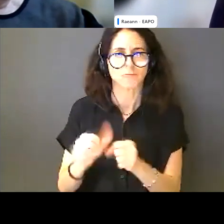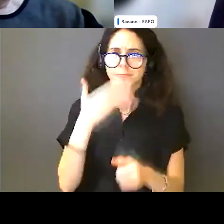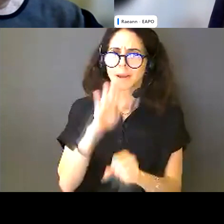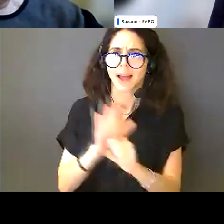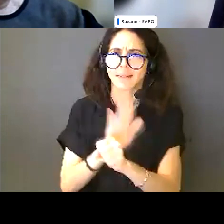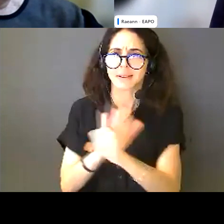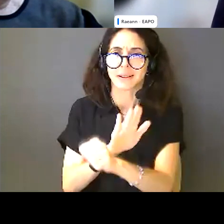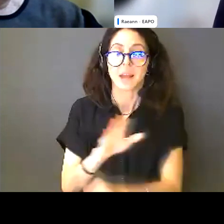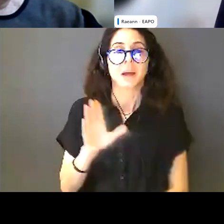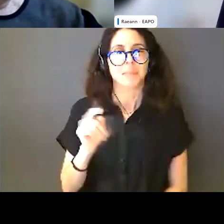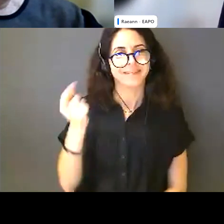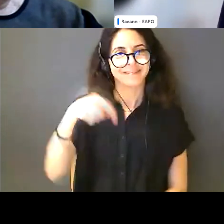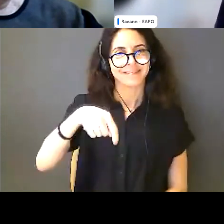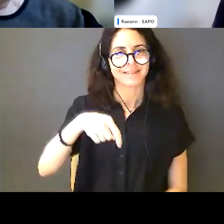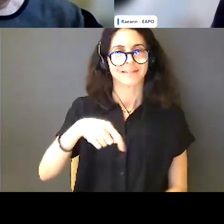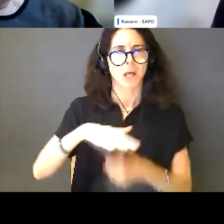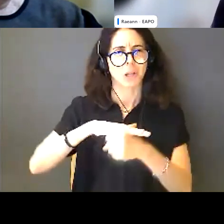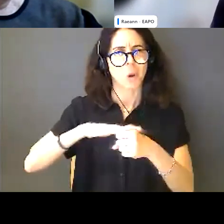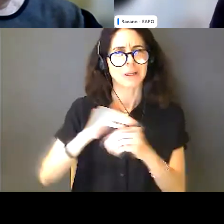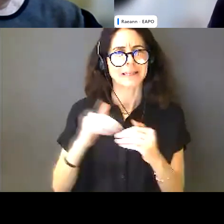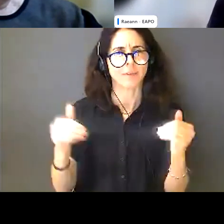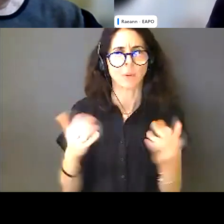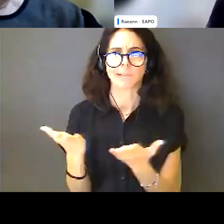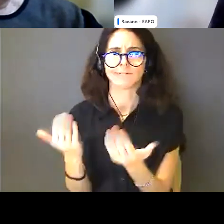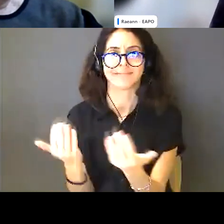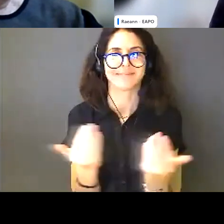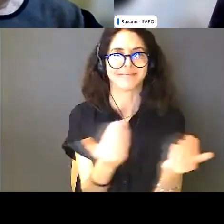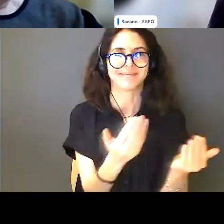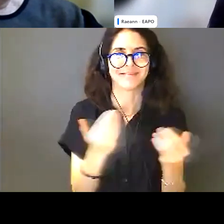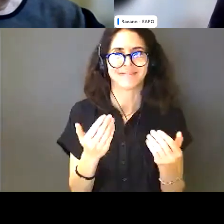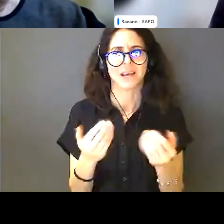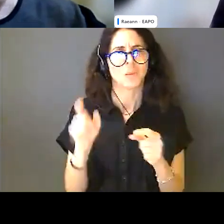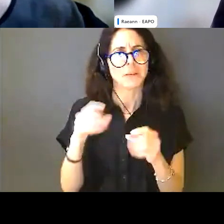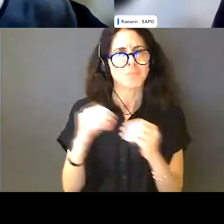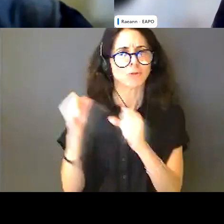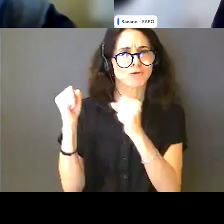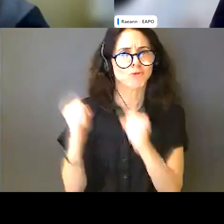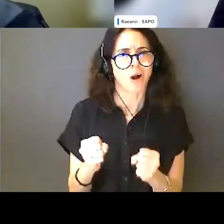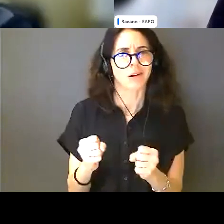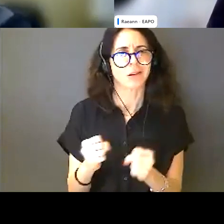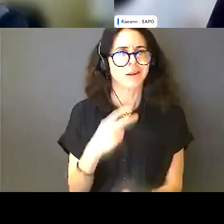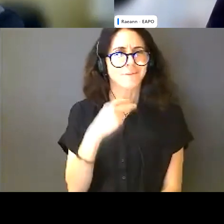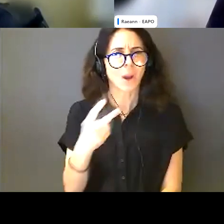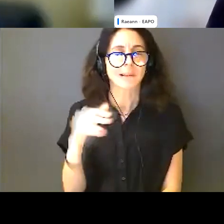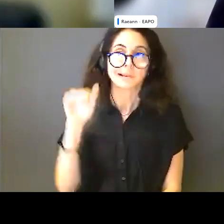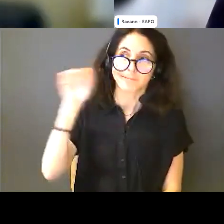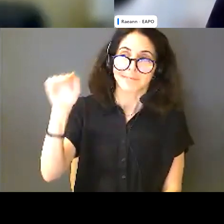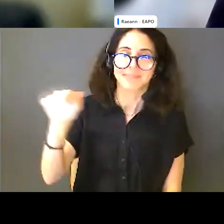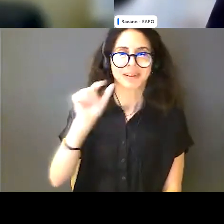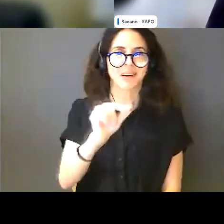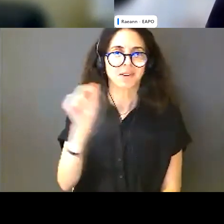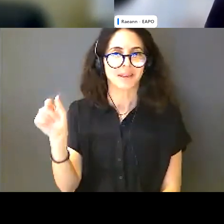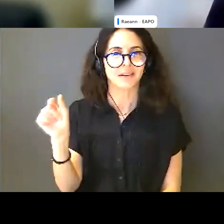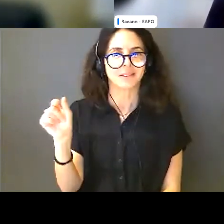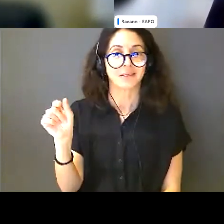local level where we rally the troops per se to have a stronger voice when we want to go to the government, and through the voice of